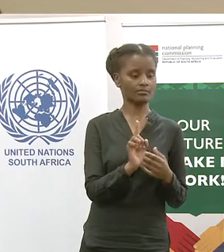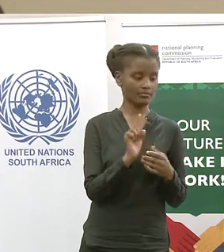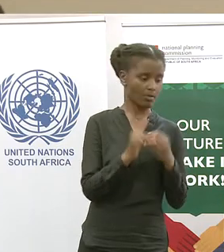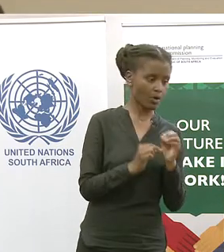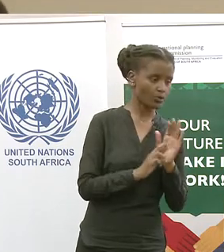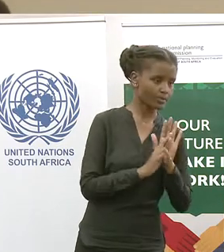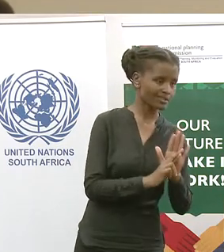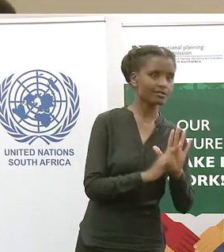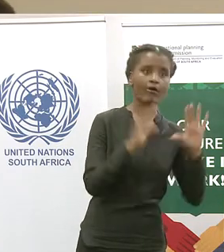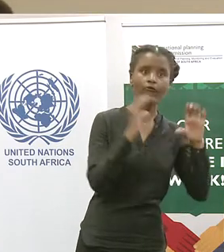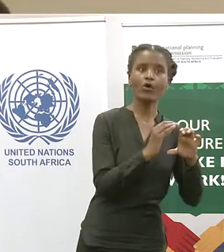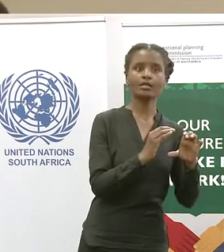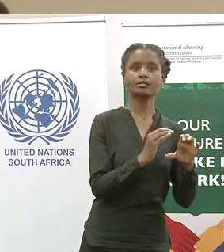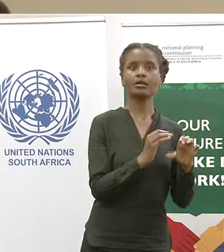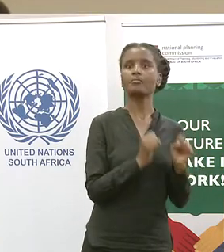representational.